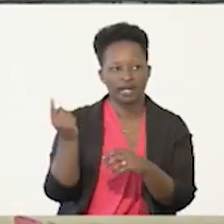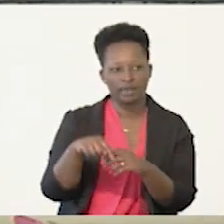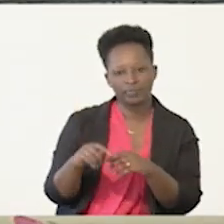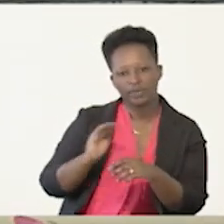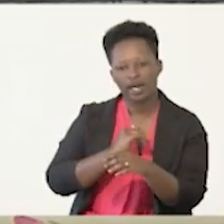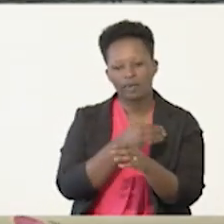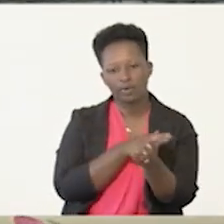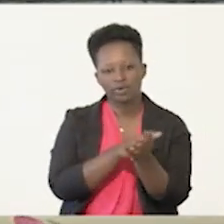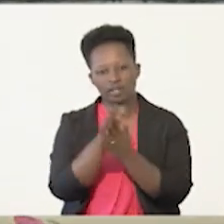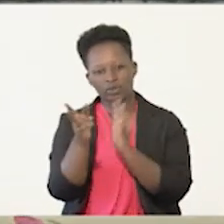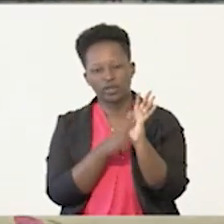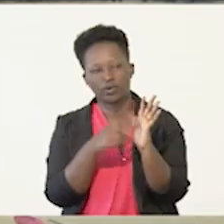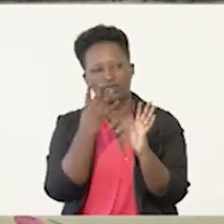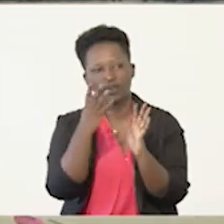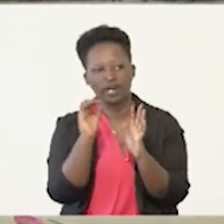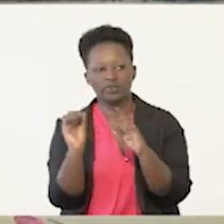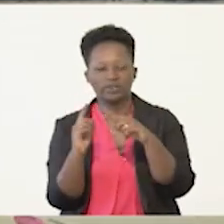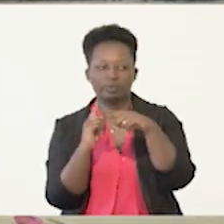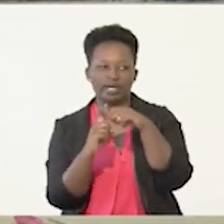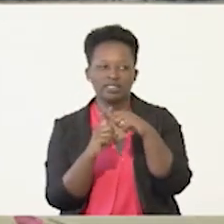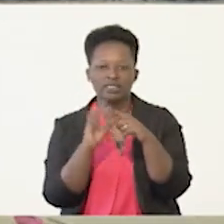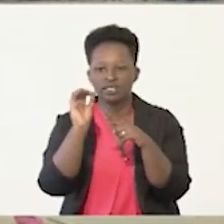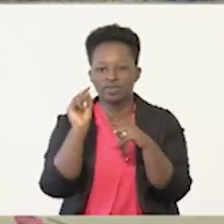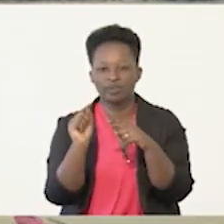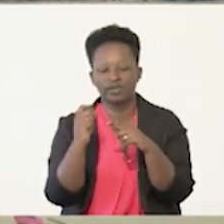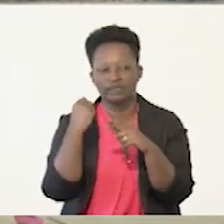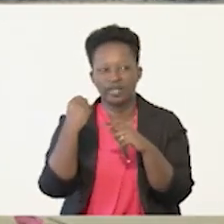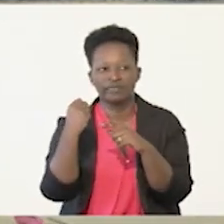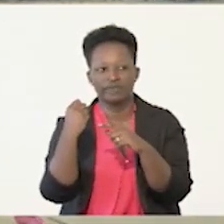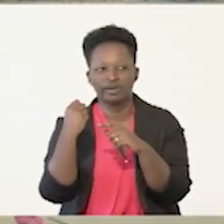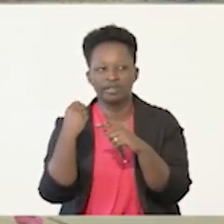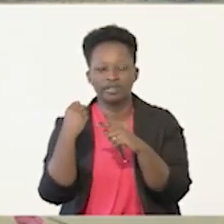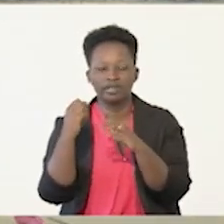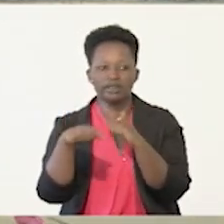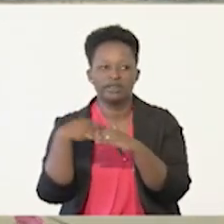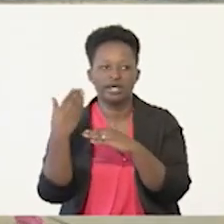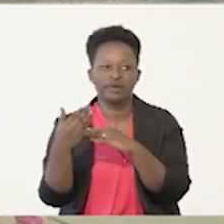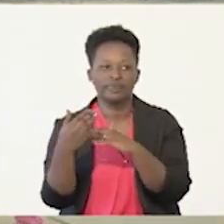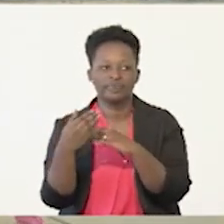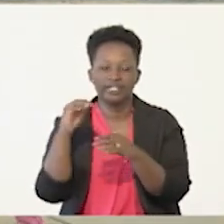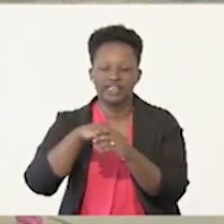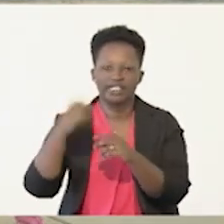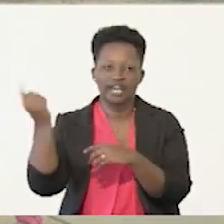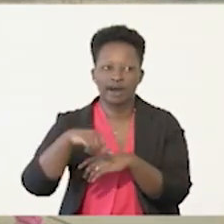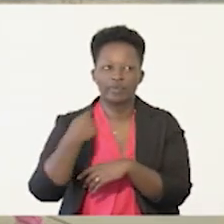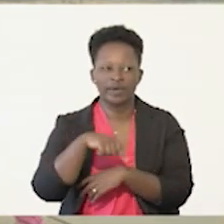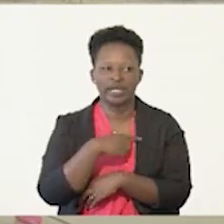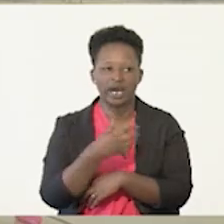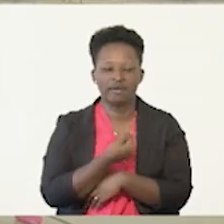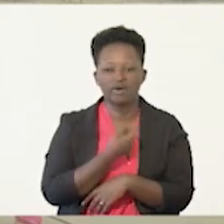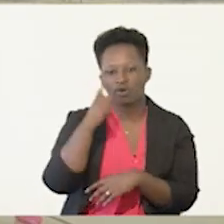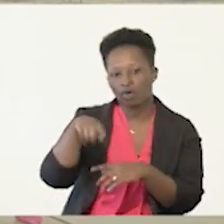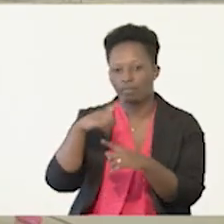will be the 400 plus 0.5. Then the income that we have,